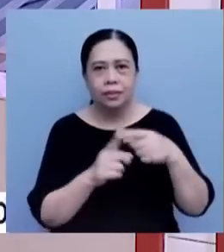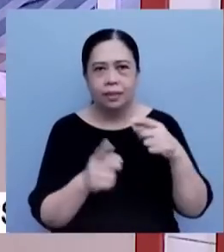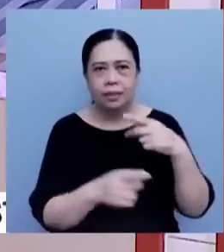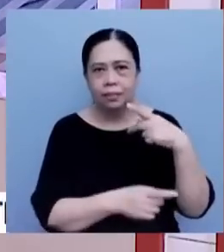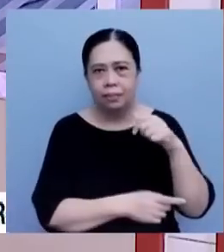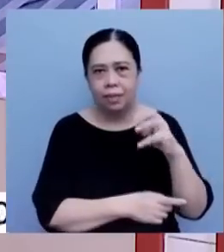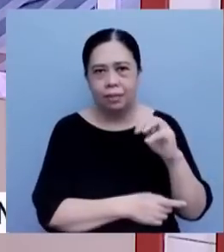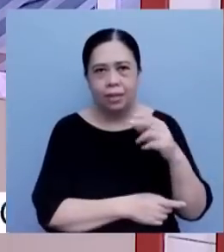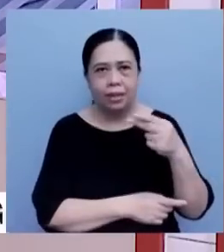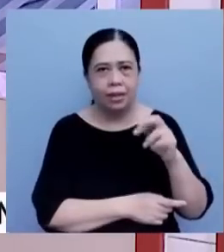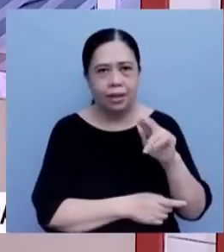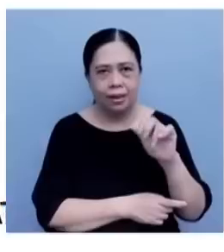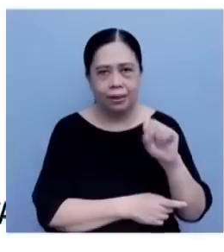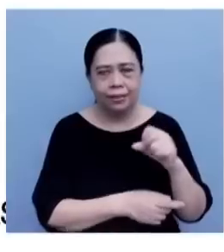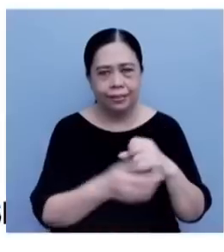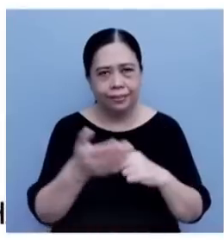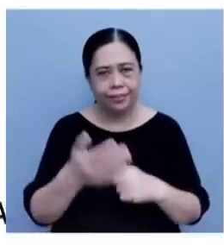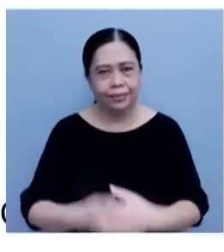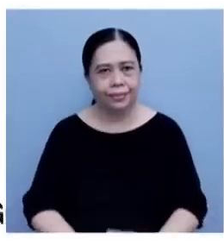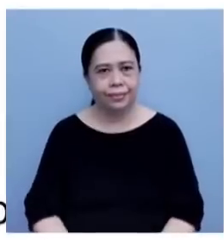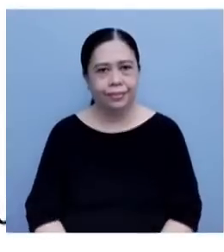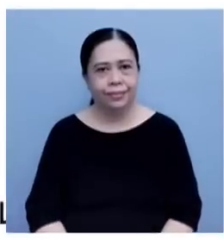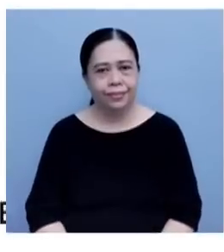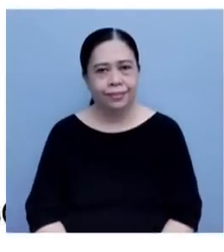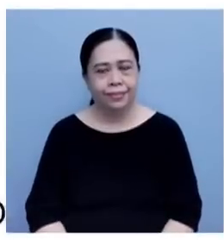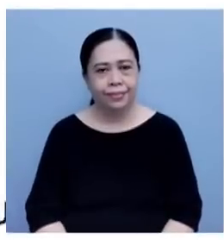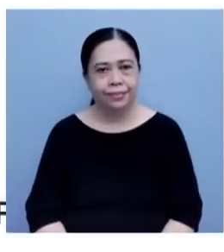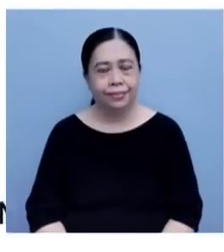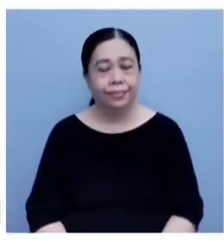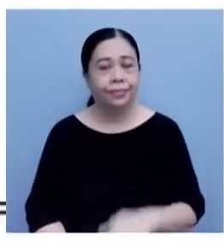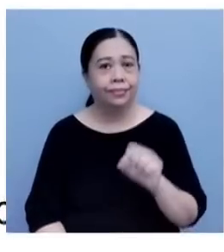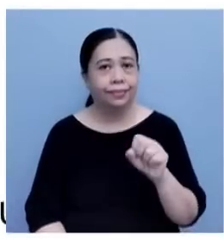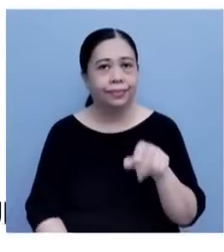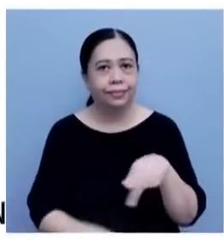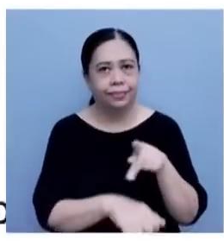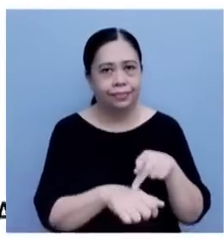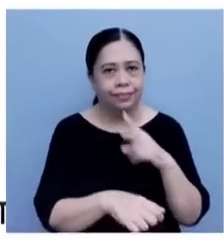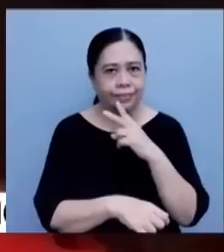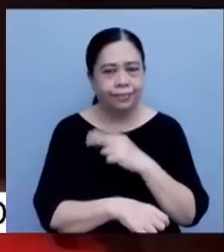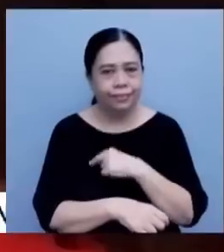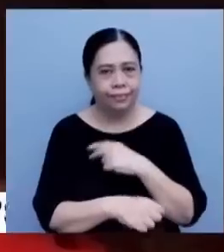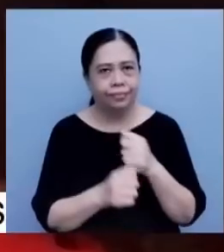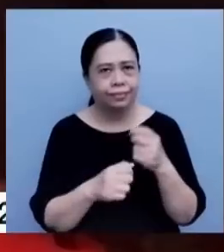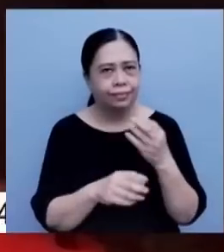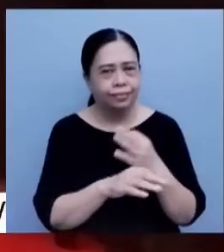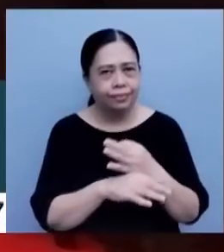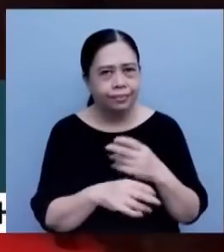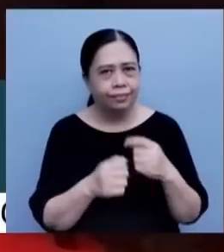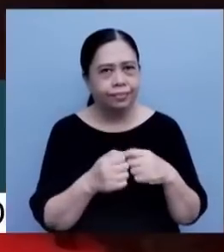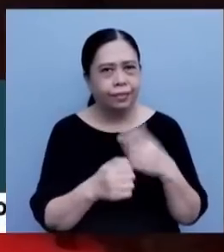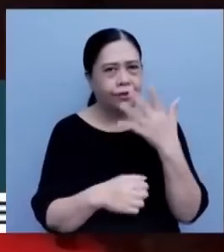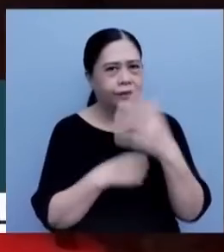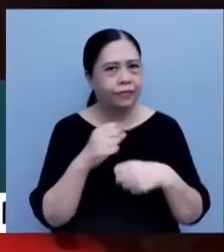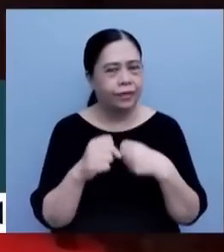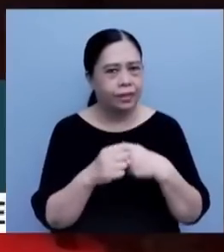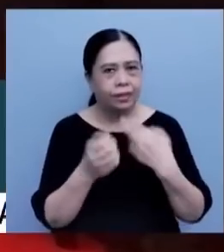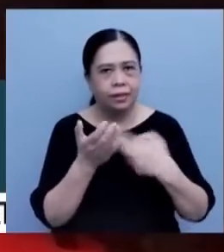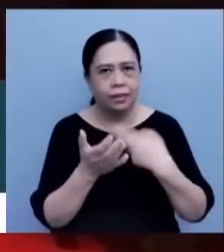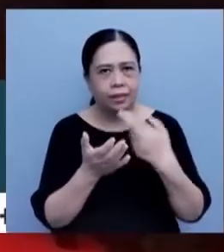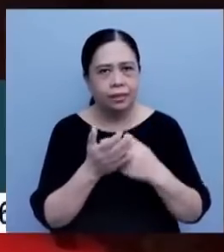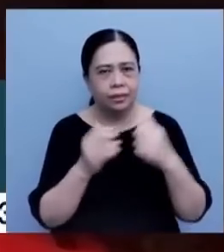Katrina Domingo. Kat? Hi, Carmina. The Philippines and Vietnam are finalizing a five-year rice trading